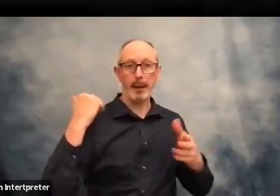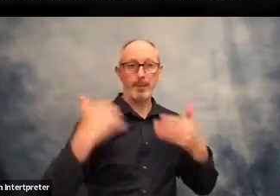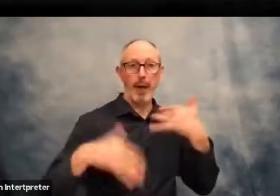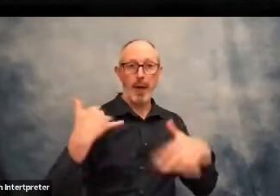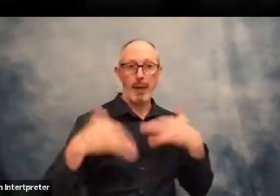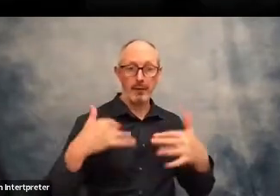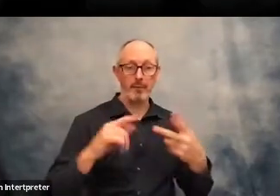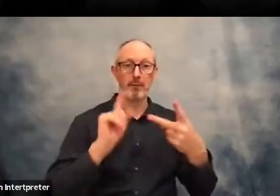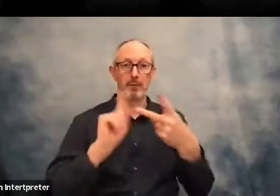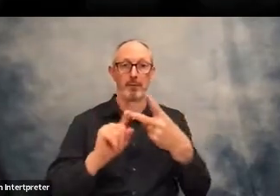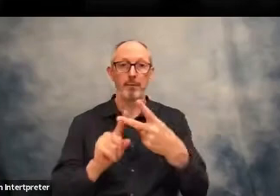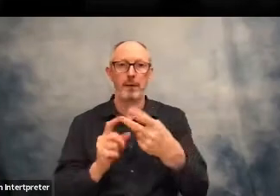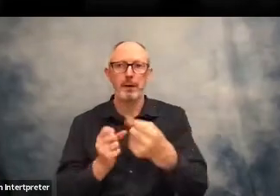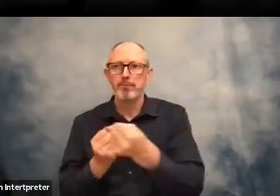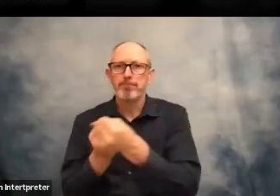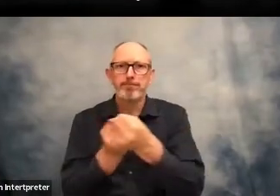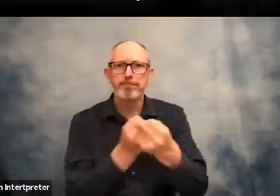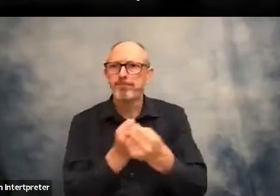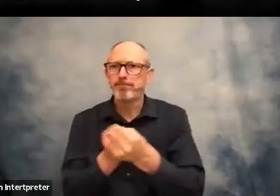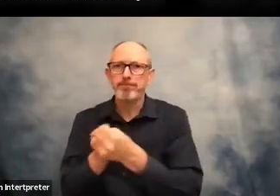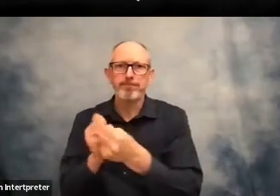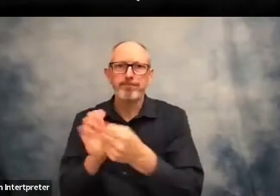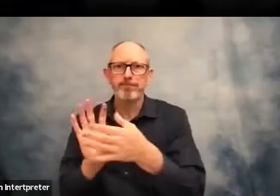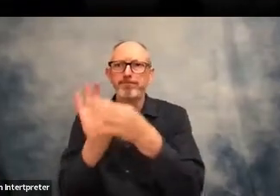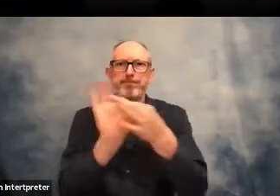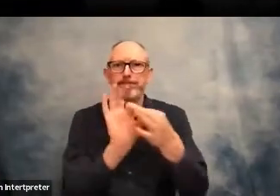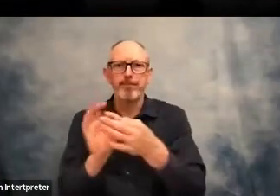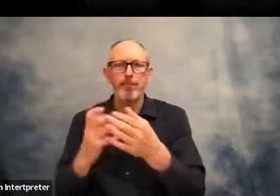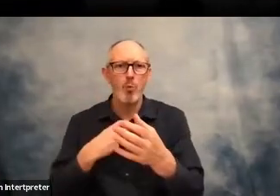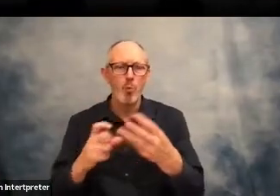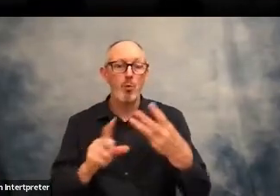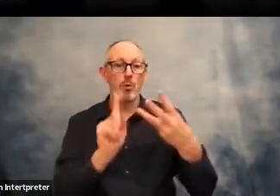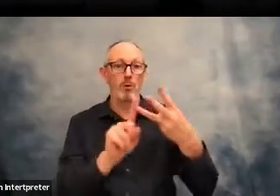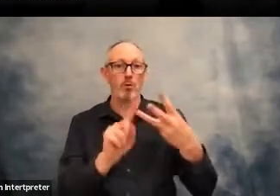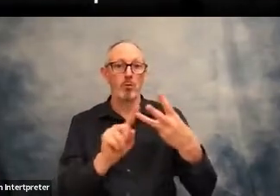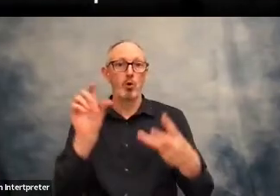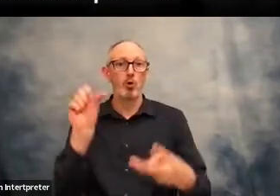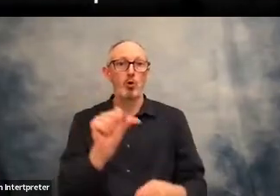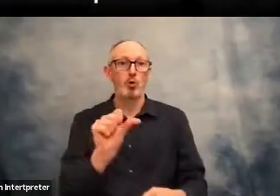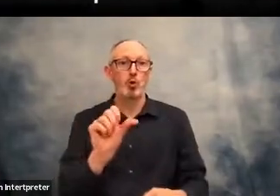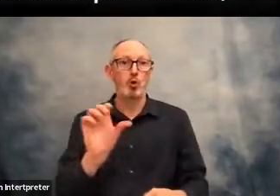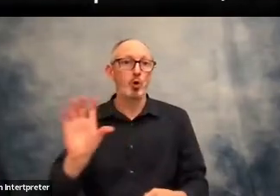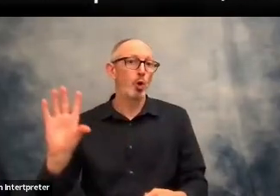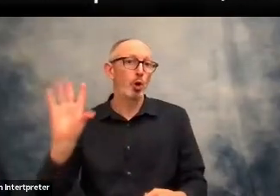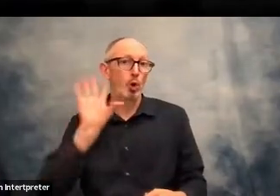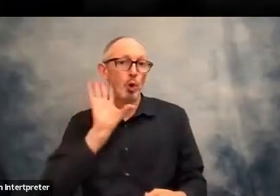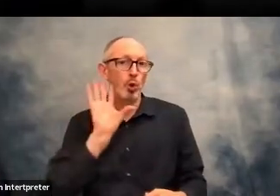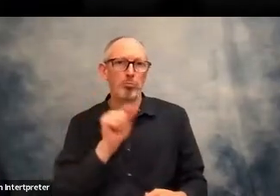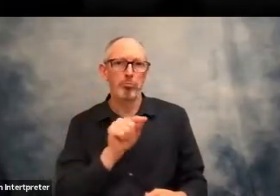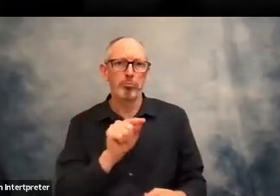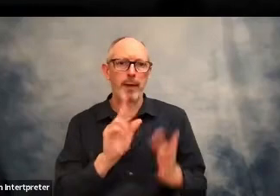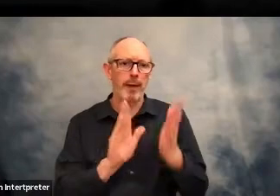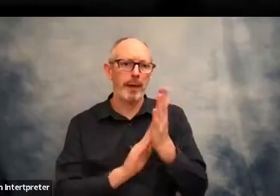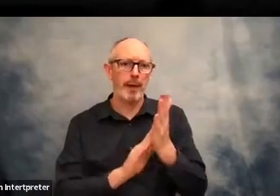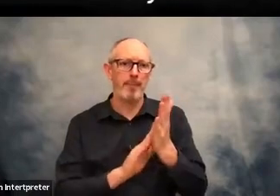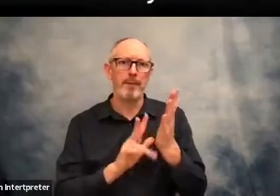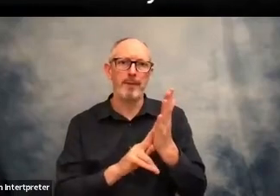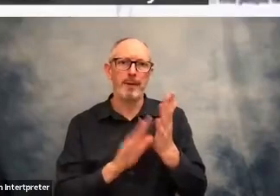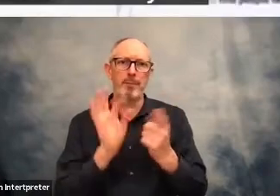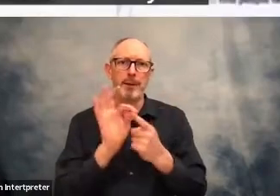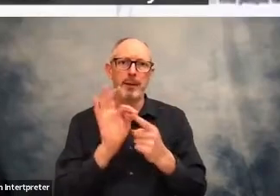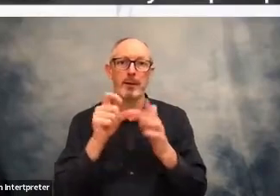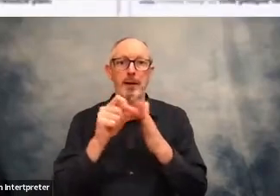in the back pain community. And third, I should listen to MVP data and pivot. So I'm really excited to present to